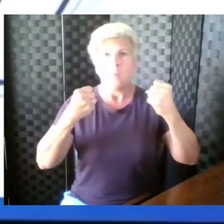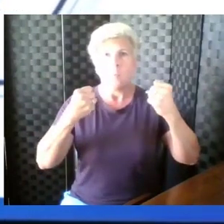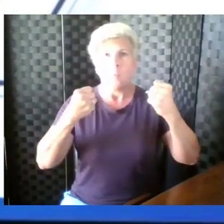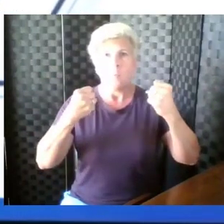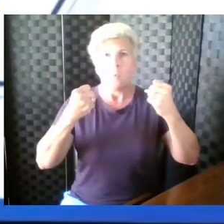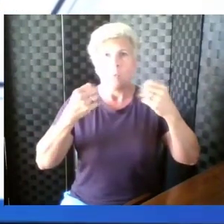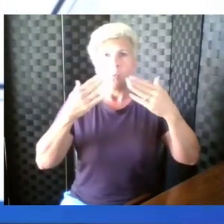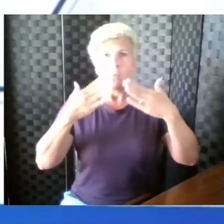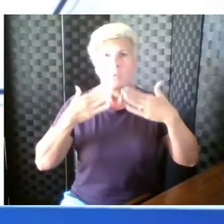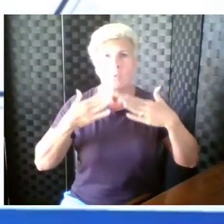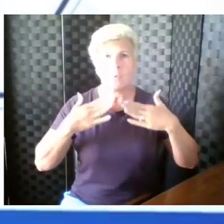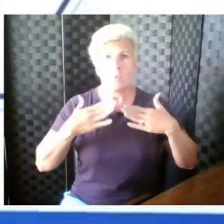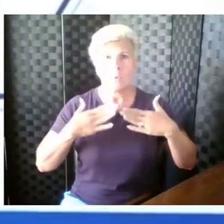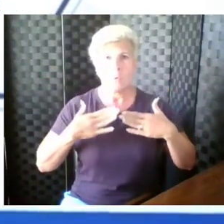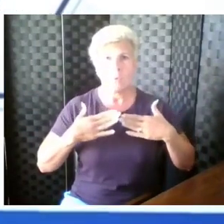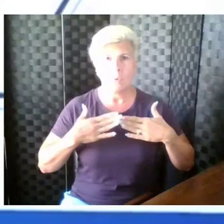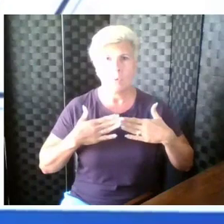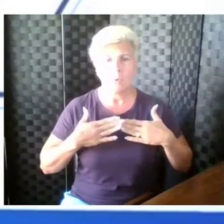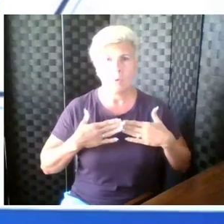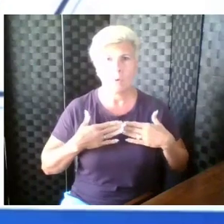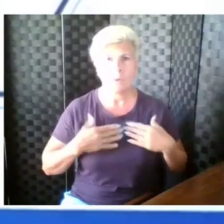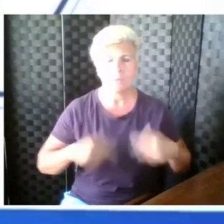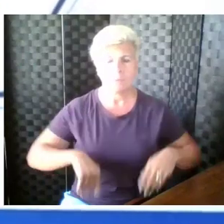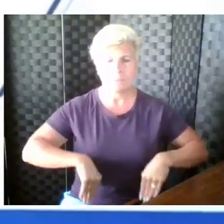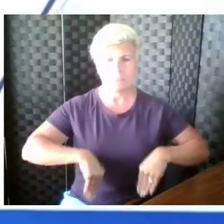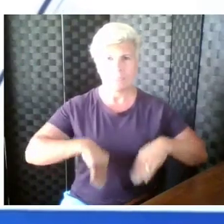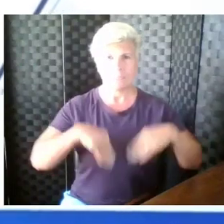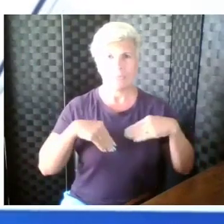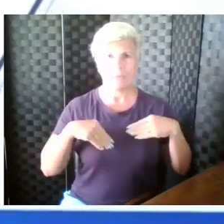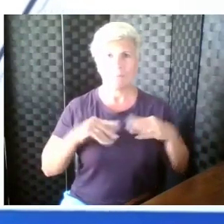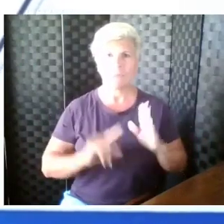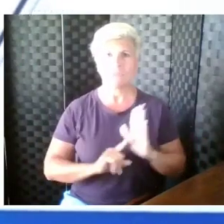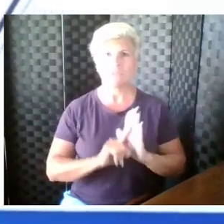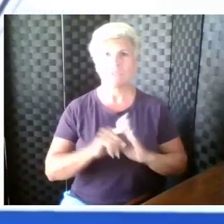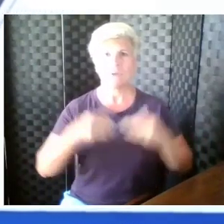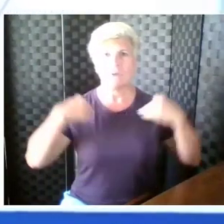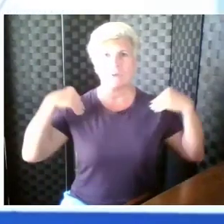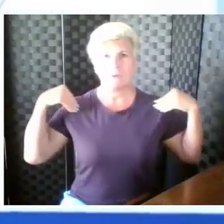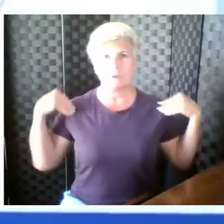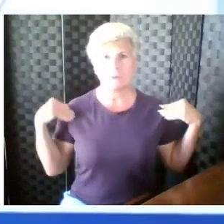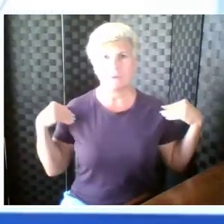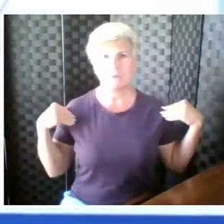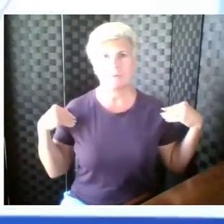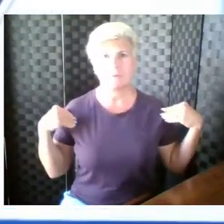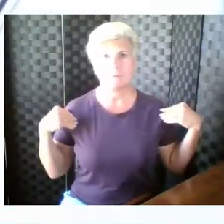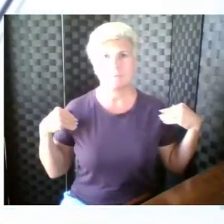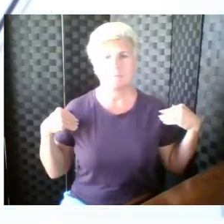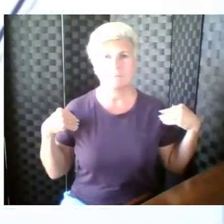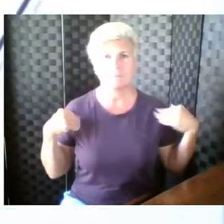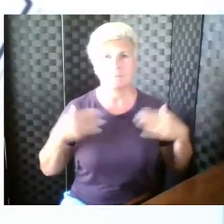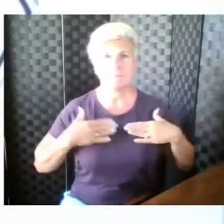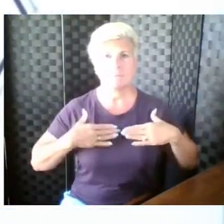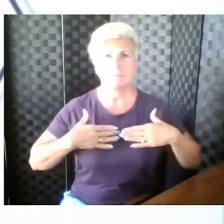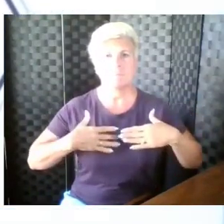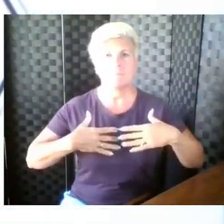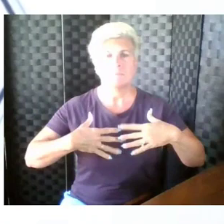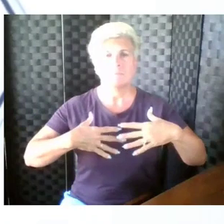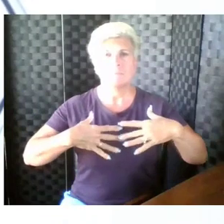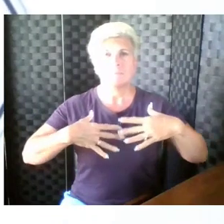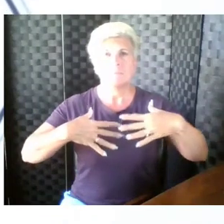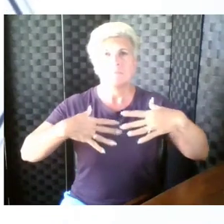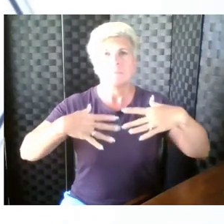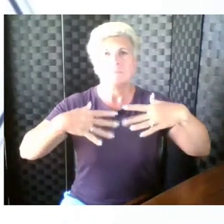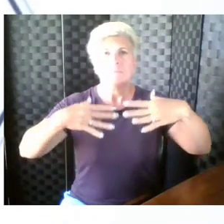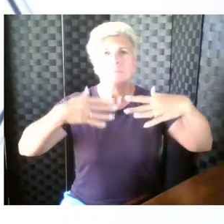chart 3 times. So sit up. Nice and tall, shoulders back and down, and here we go. We're going to take a nice big